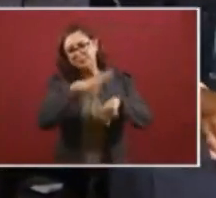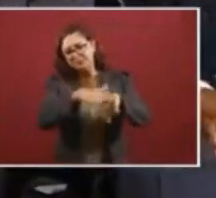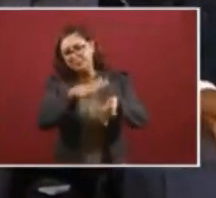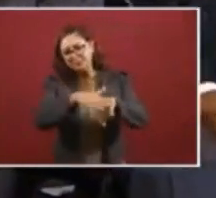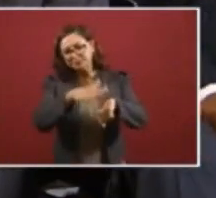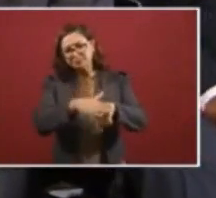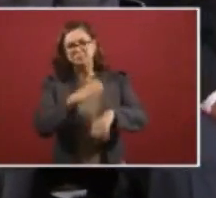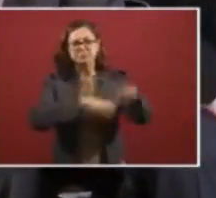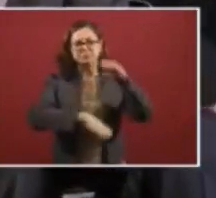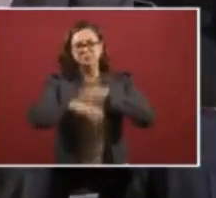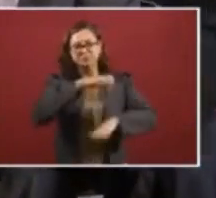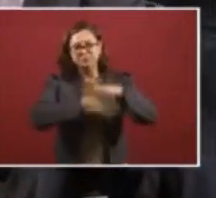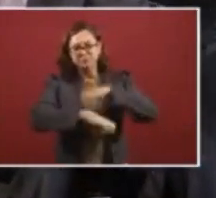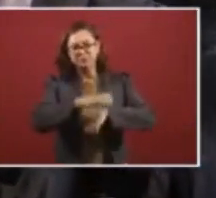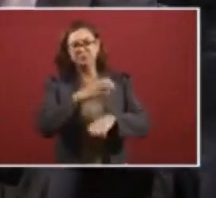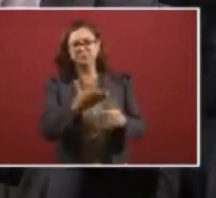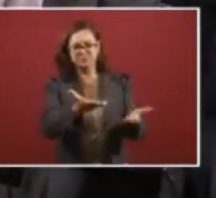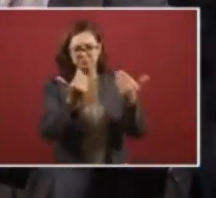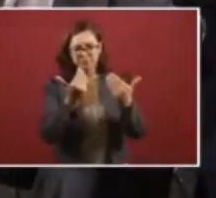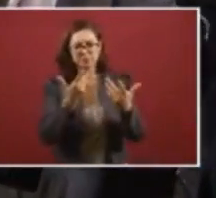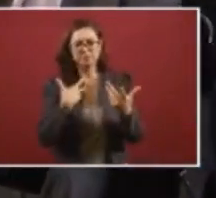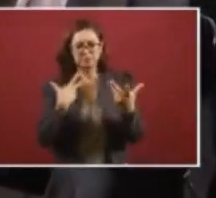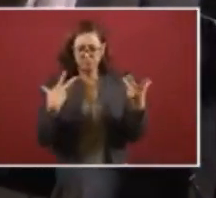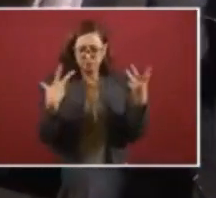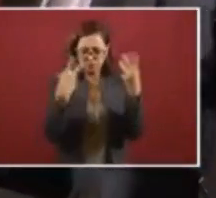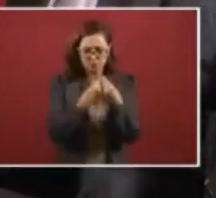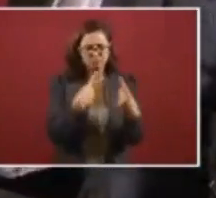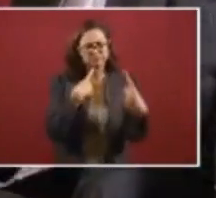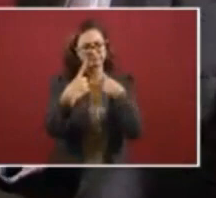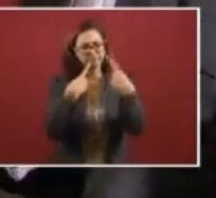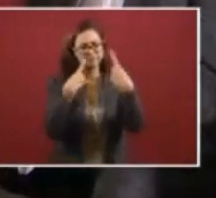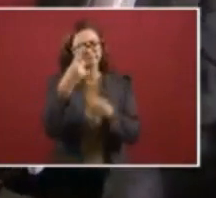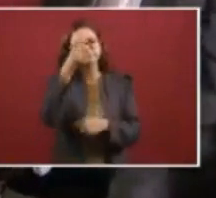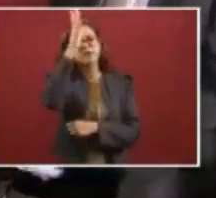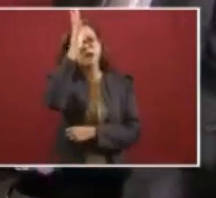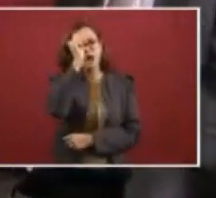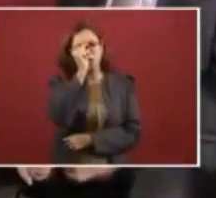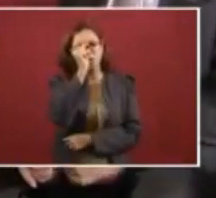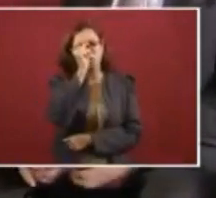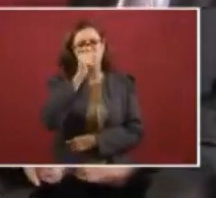in order to find an agreement or be able to come to an agreement.